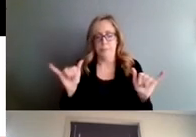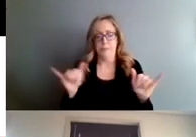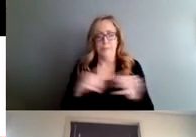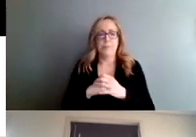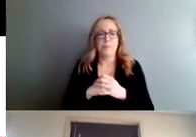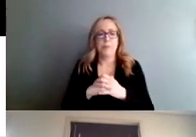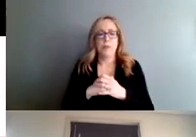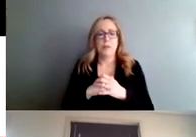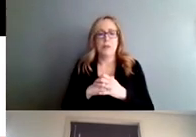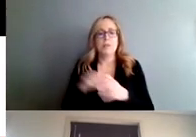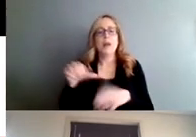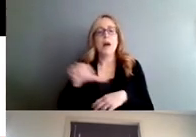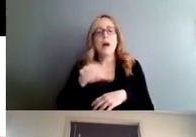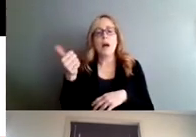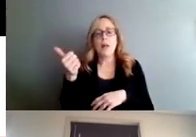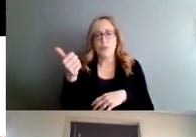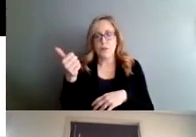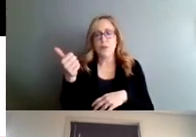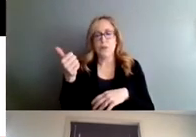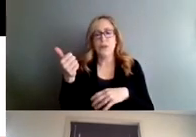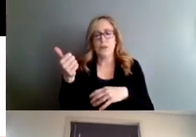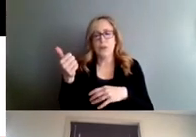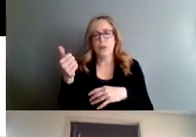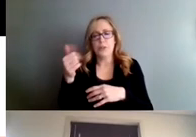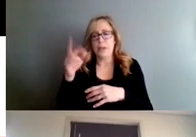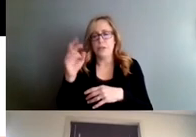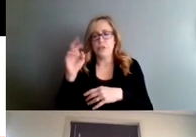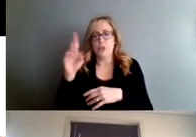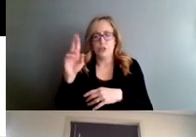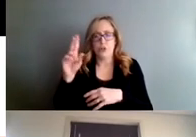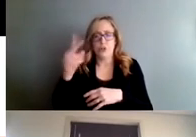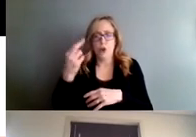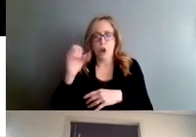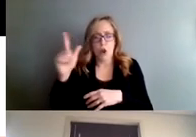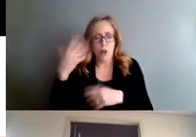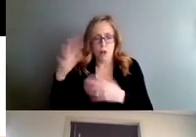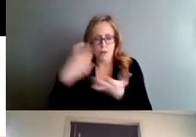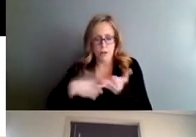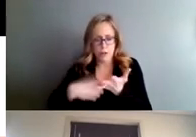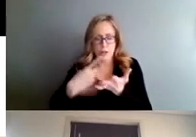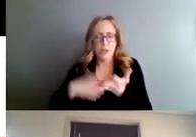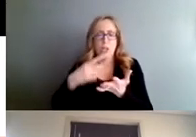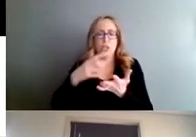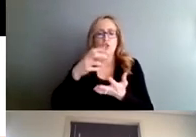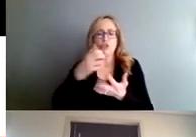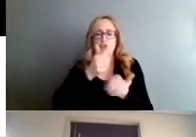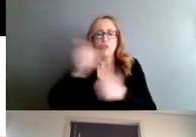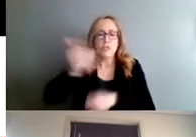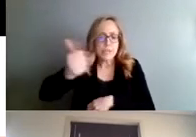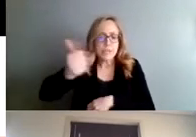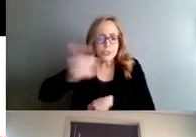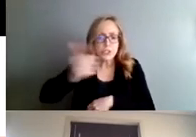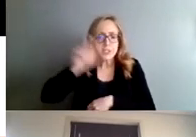other items, as Dr. Hall spoke about, there's transportation that needs to be resolved. We'll